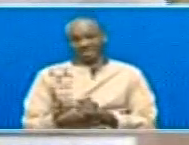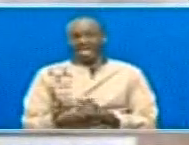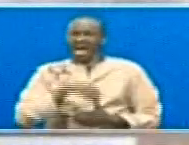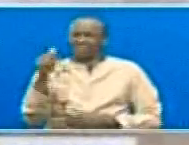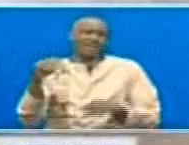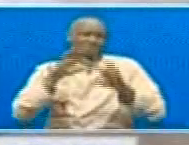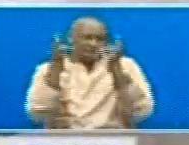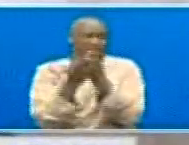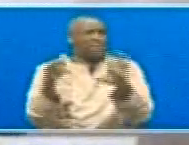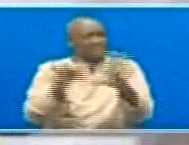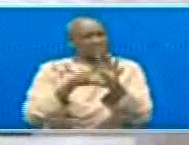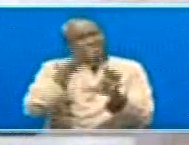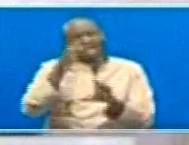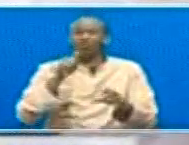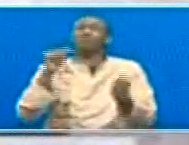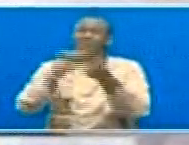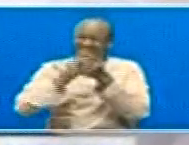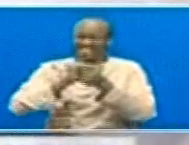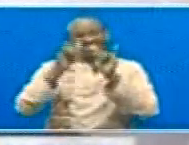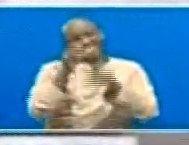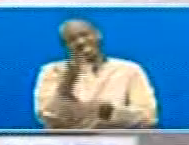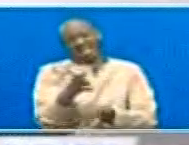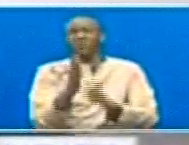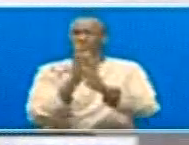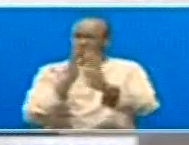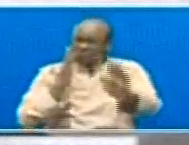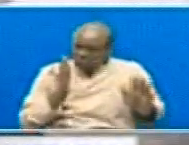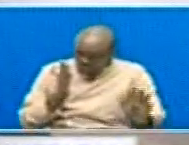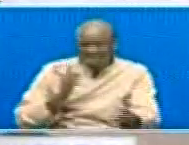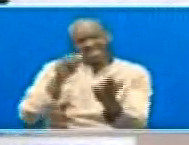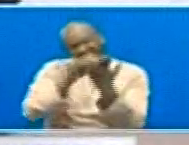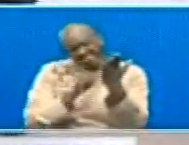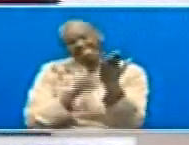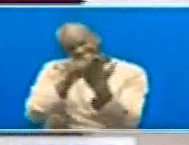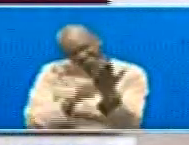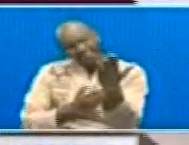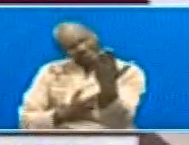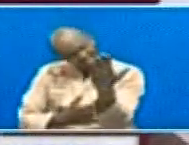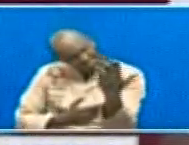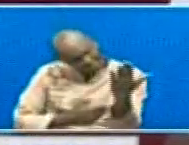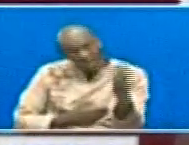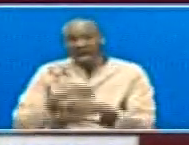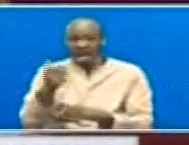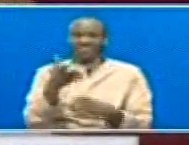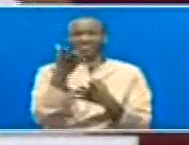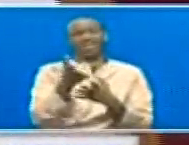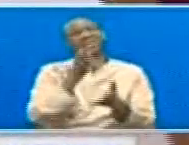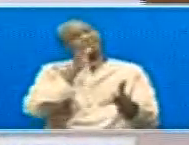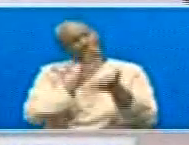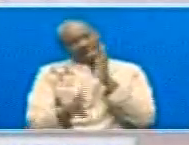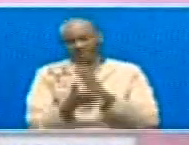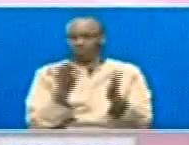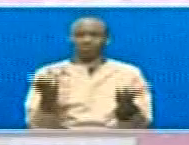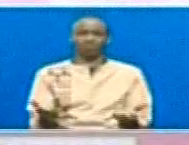of the family members have been here since Friday, queuing, going through the list of names provided, some of them with no